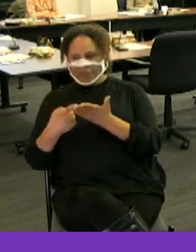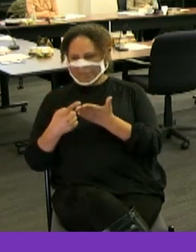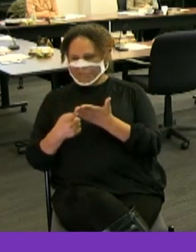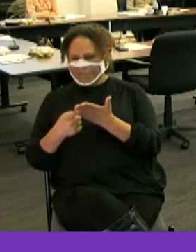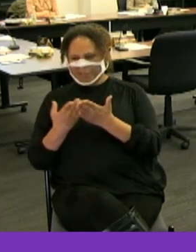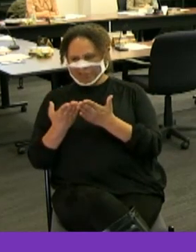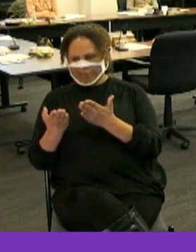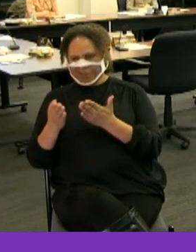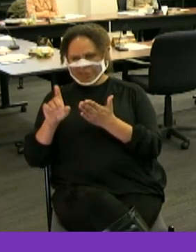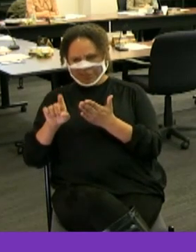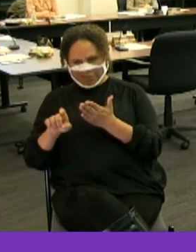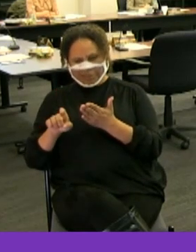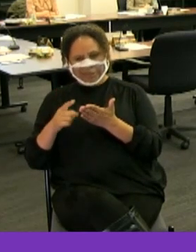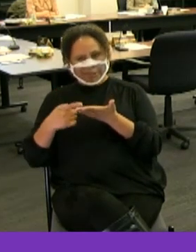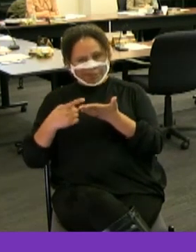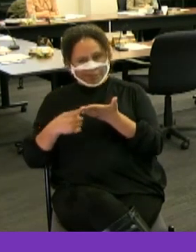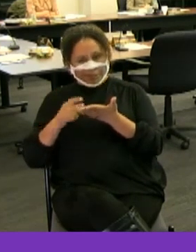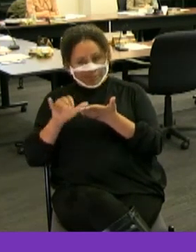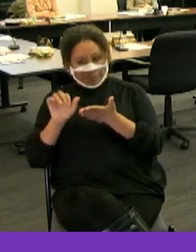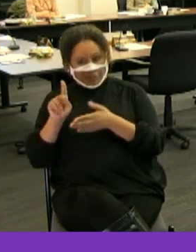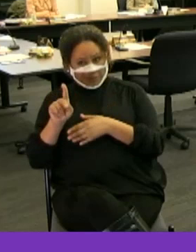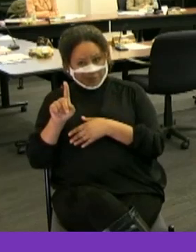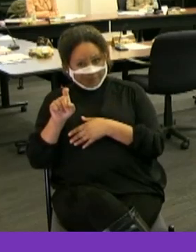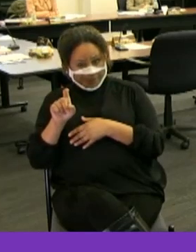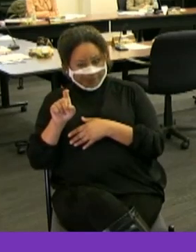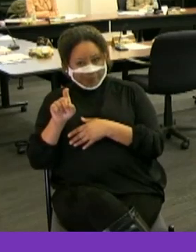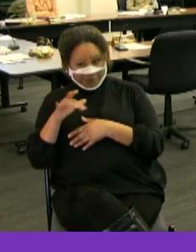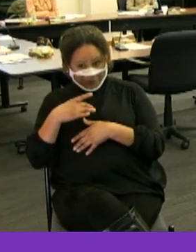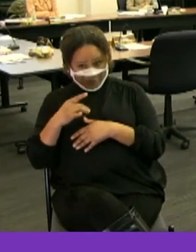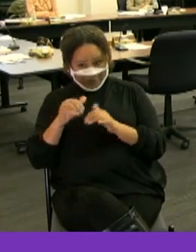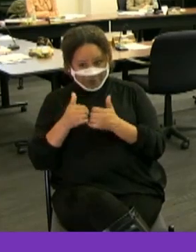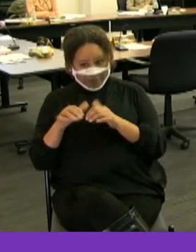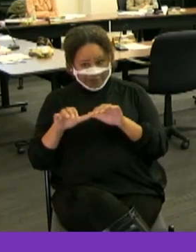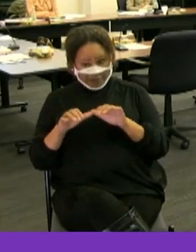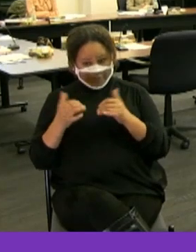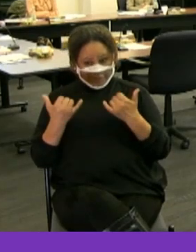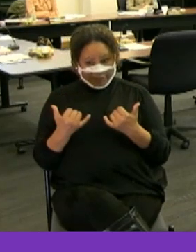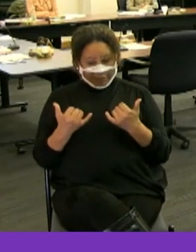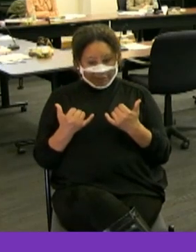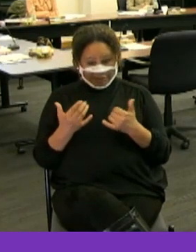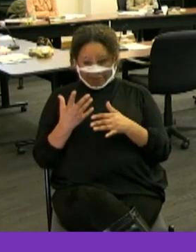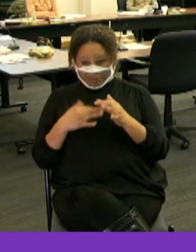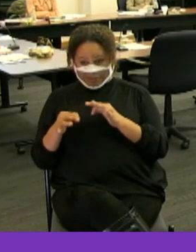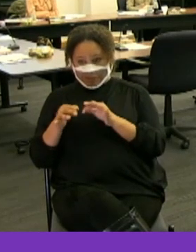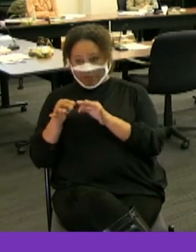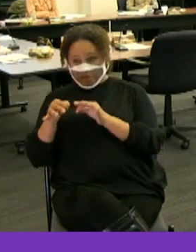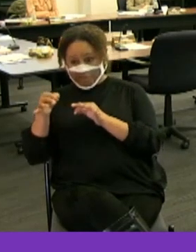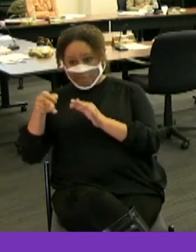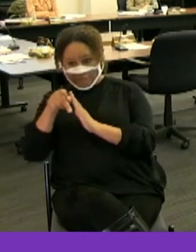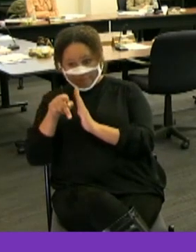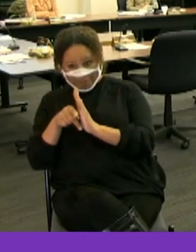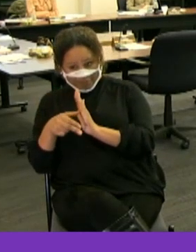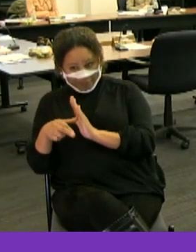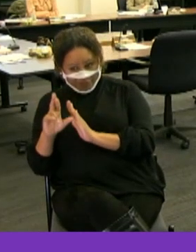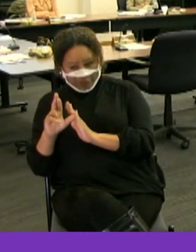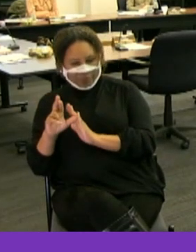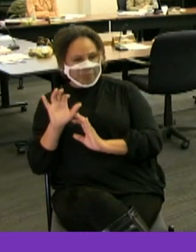need to talk about. Is that okay with everyone? Did you like how I did that today versus saving it for the policy